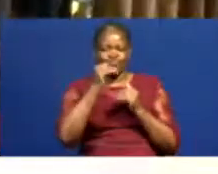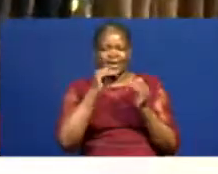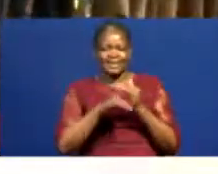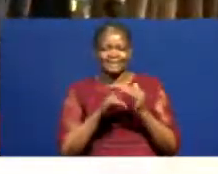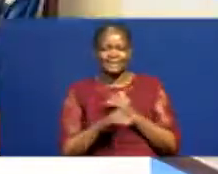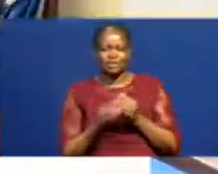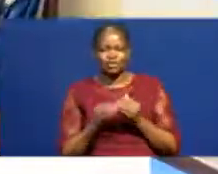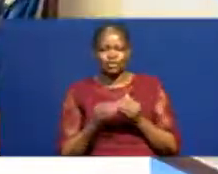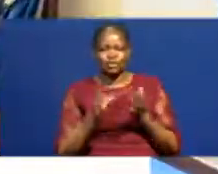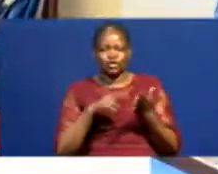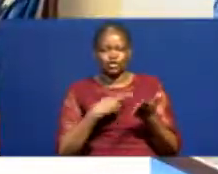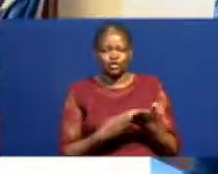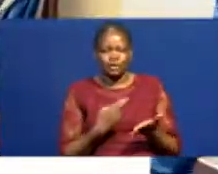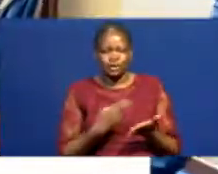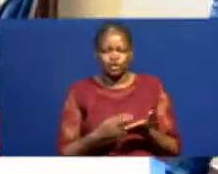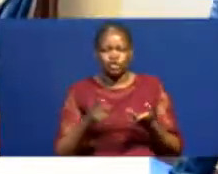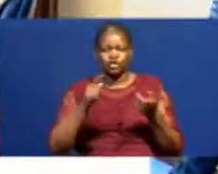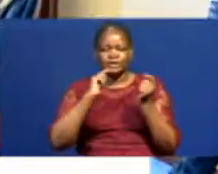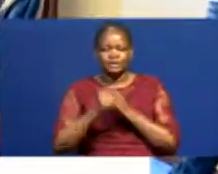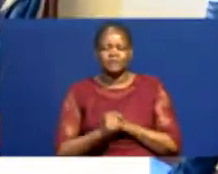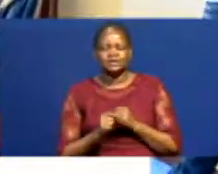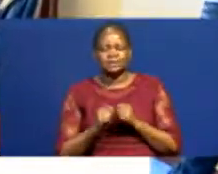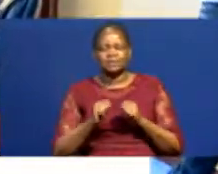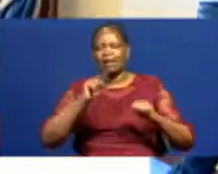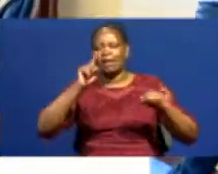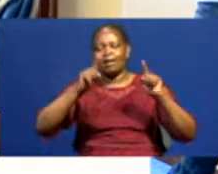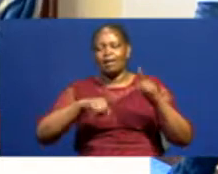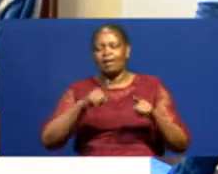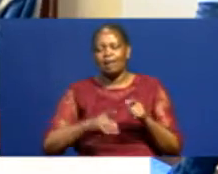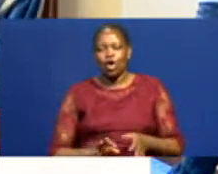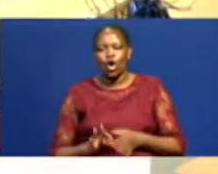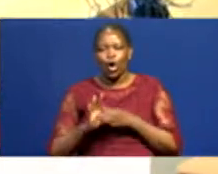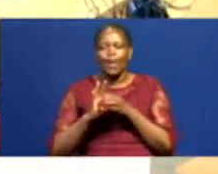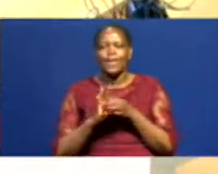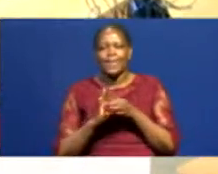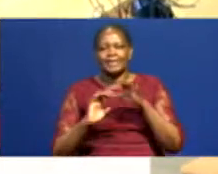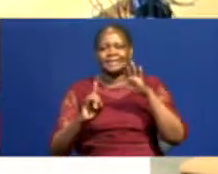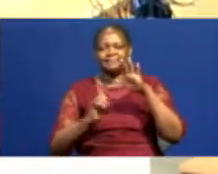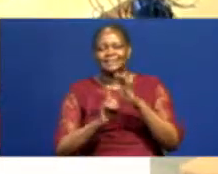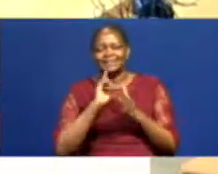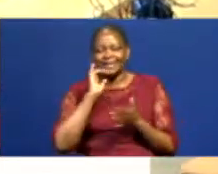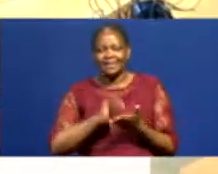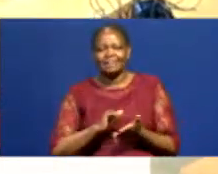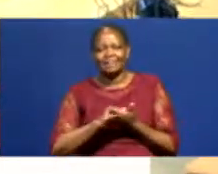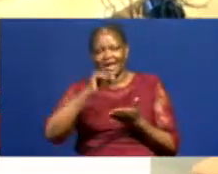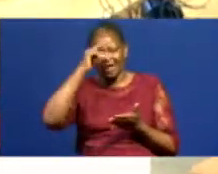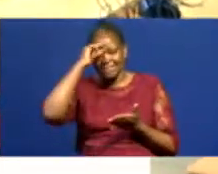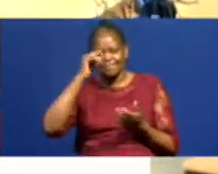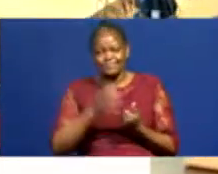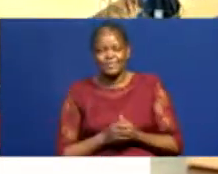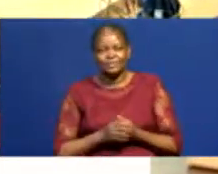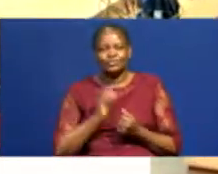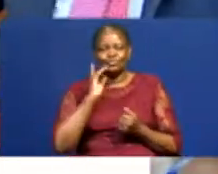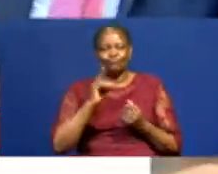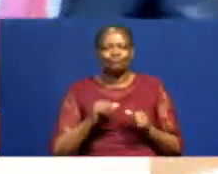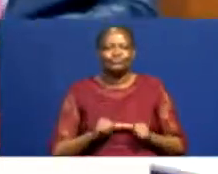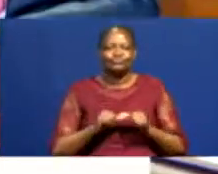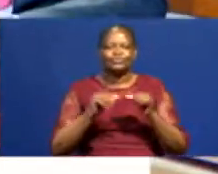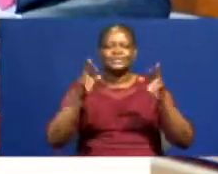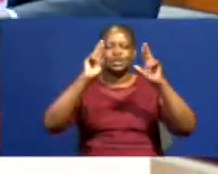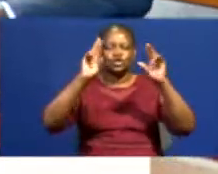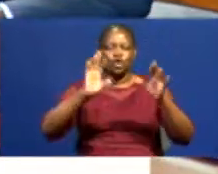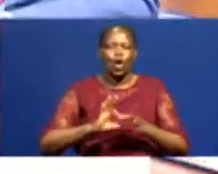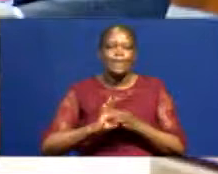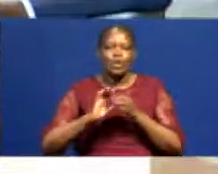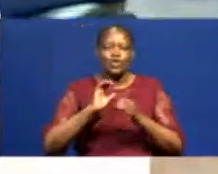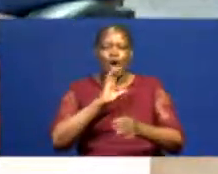to resources to changing market dynamics. Cooperatives Ministry says the government will foster international collaborations